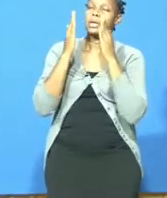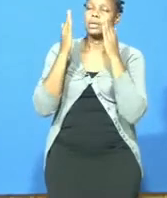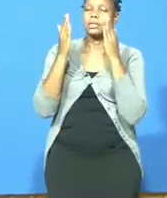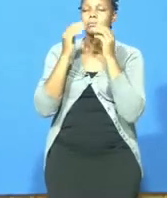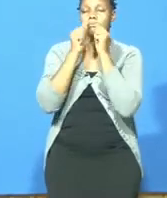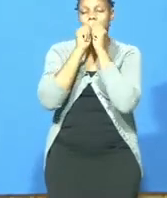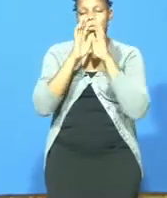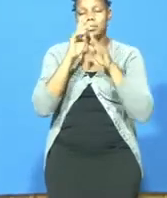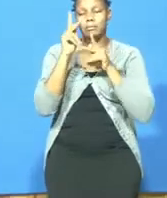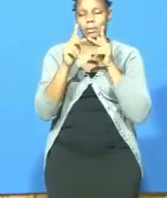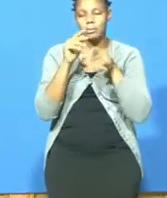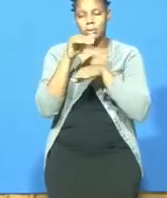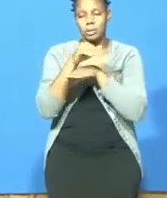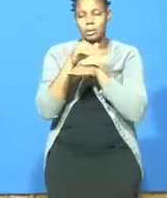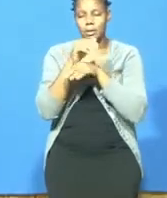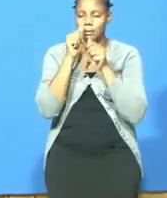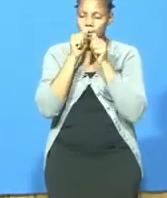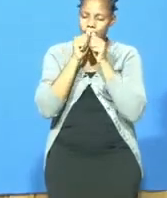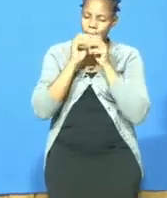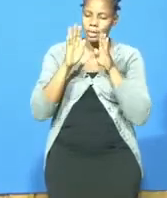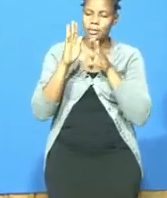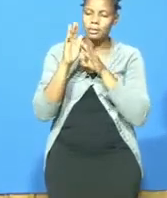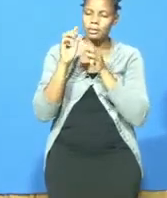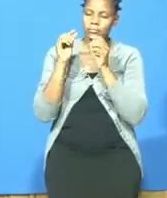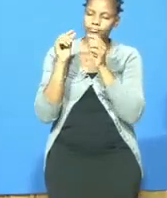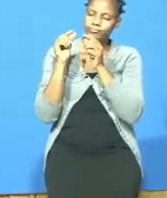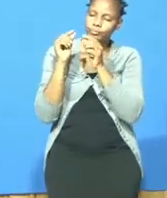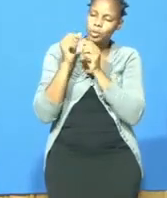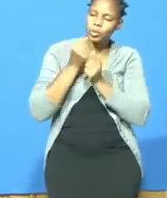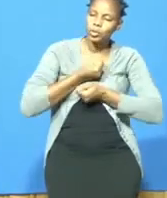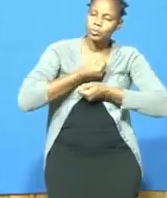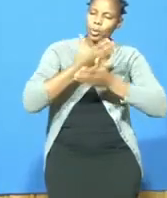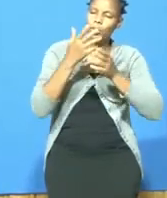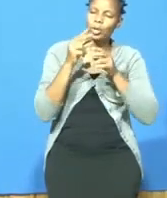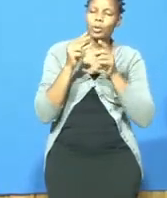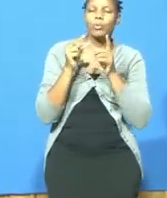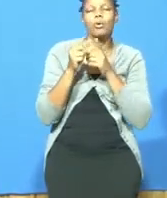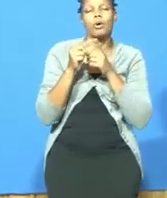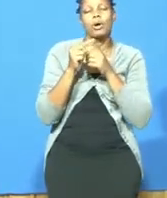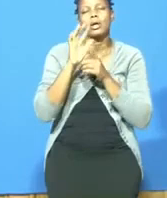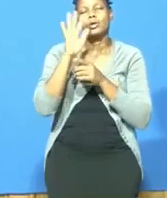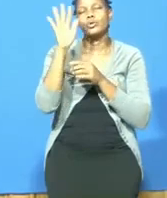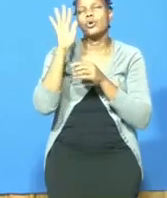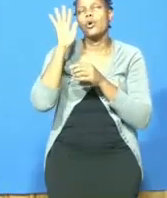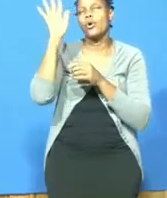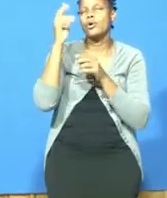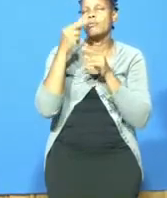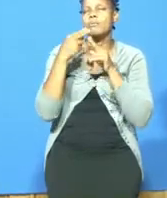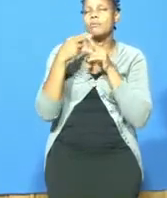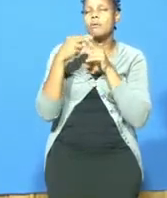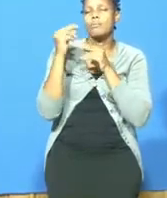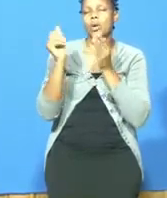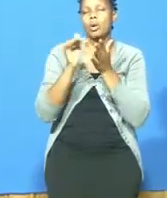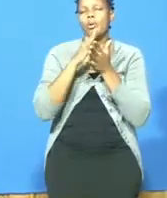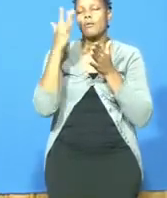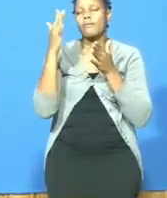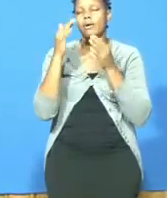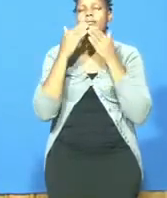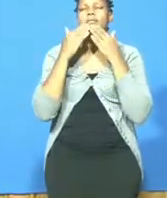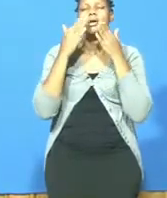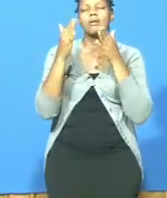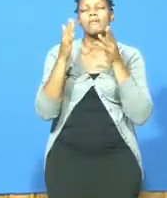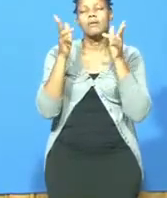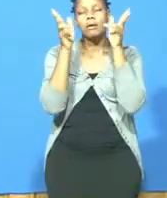tonight. Bless the ministry of the word. May your name be glorified. Thank you so much for hearing